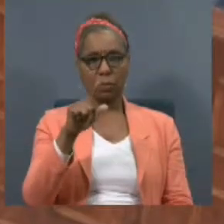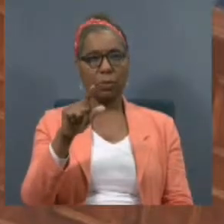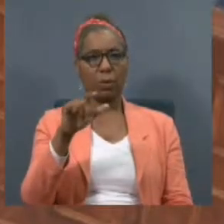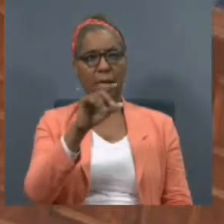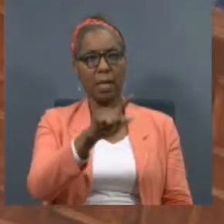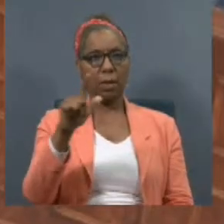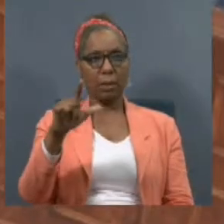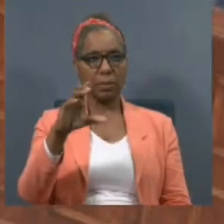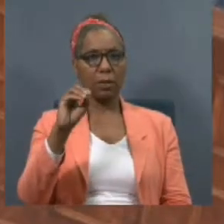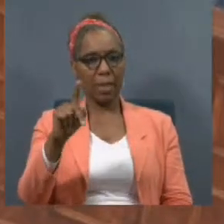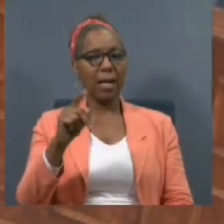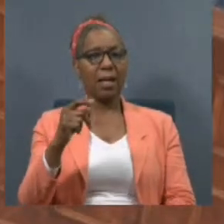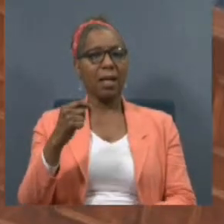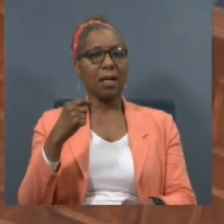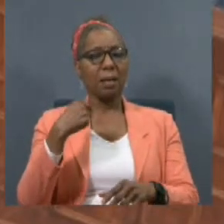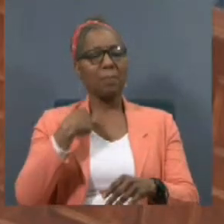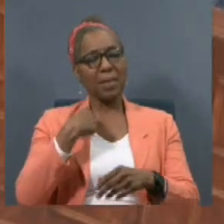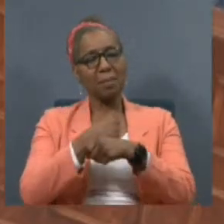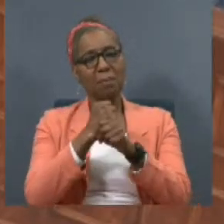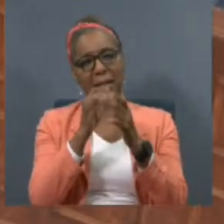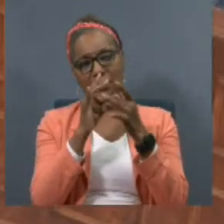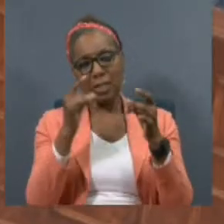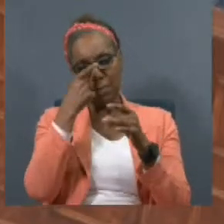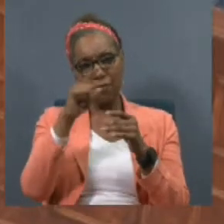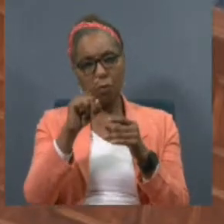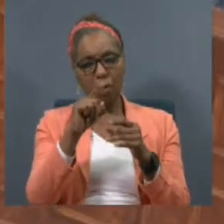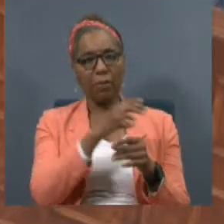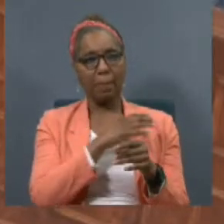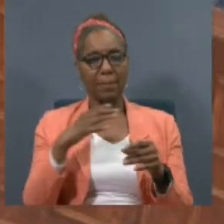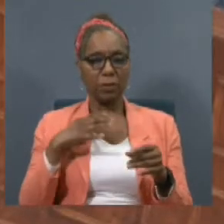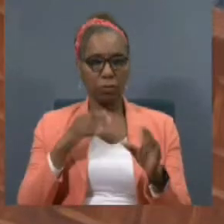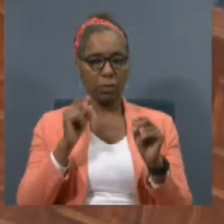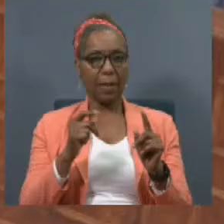So I'm gonna make a statement for the commission.